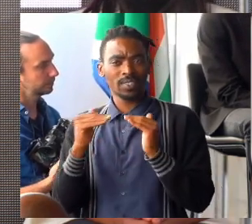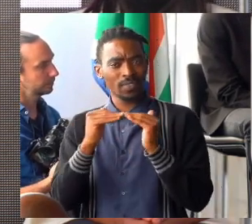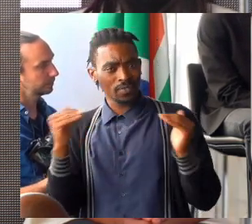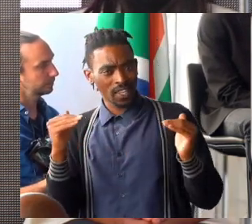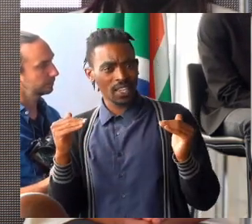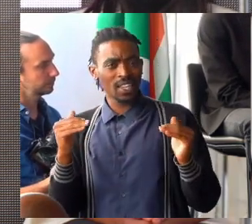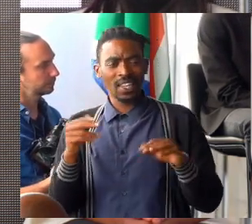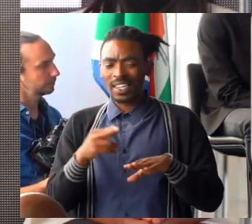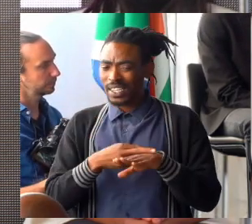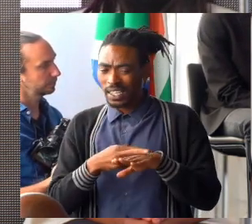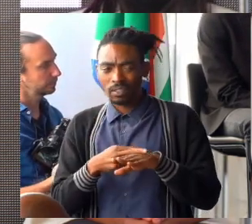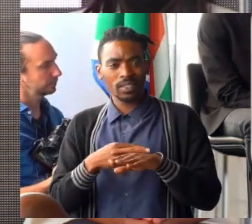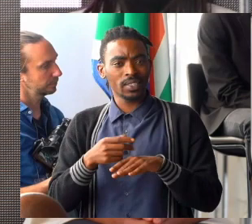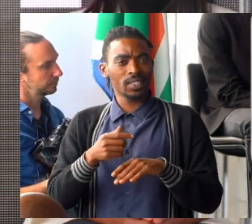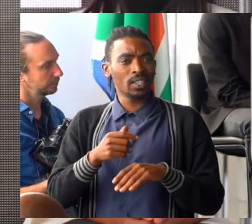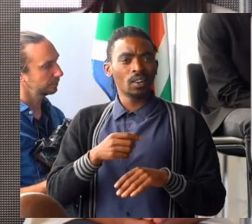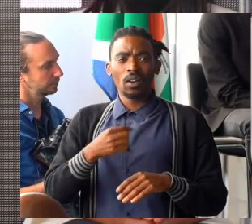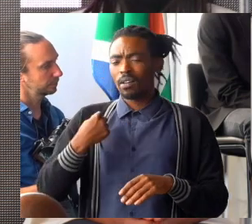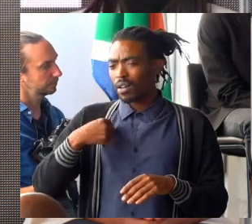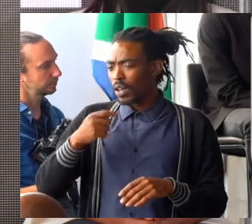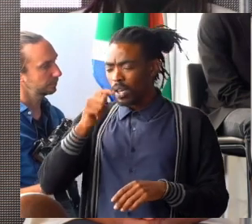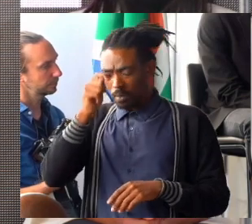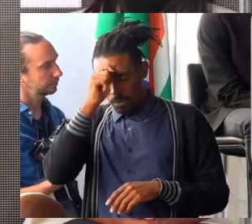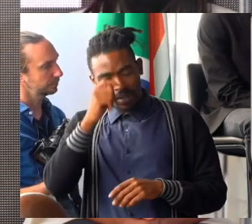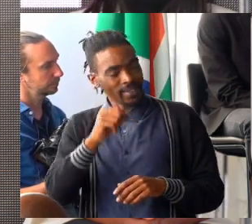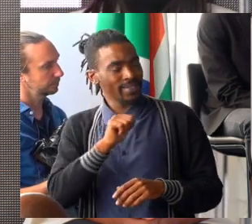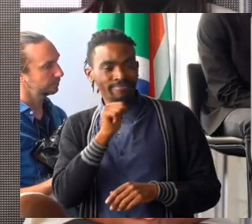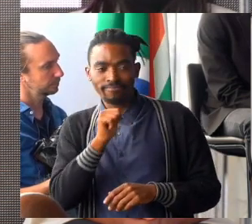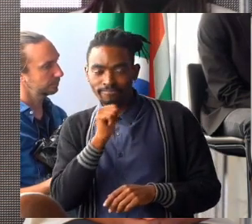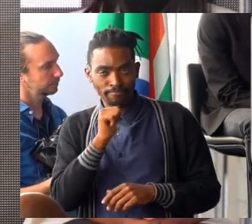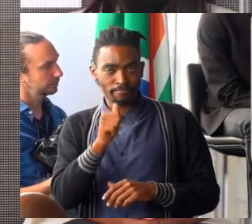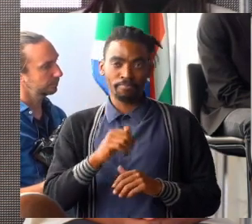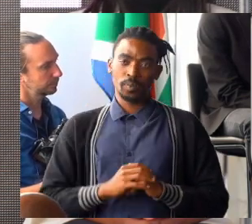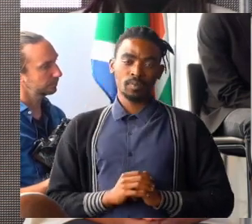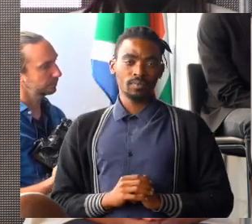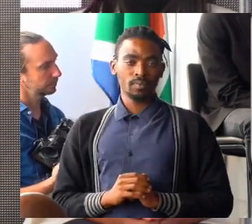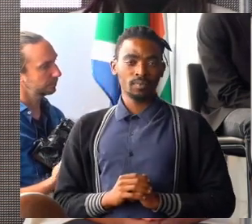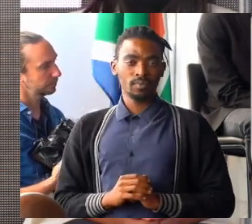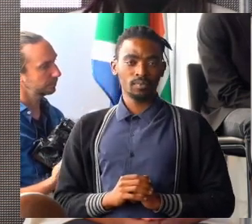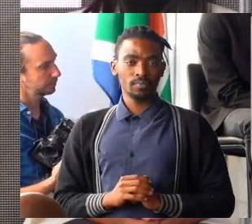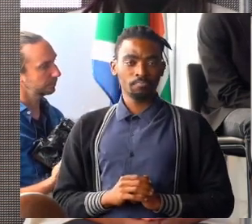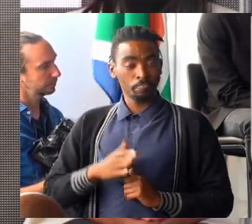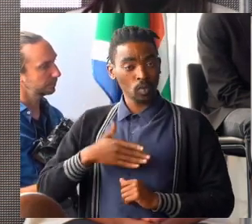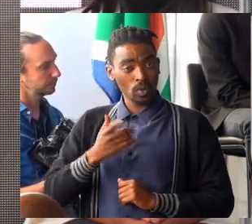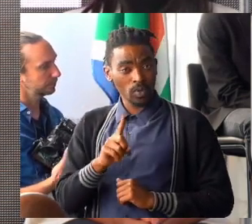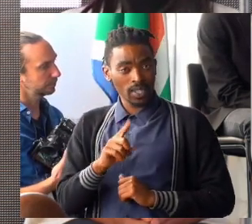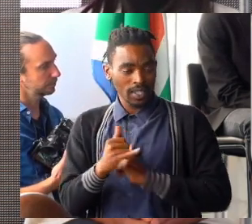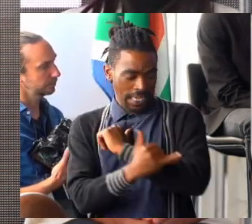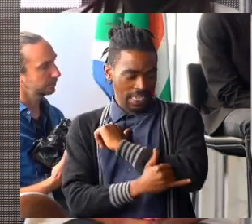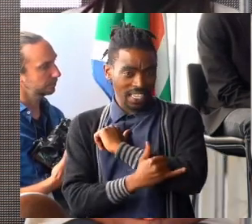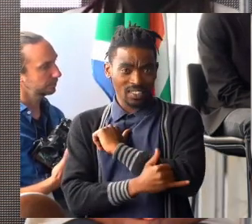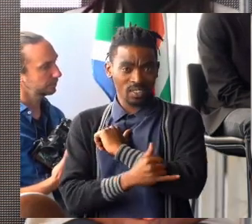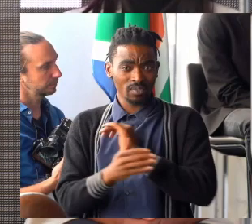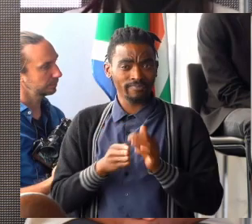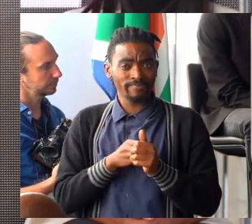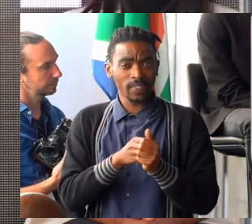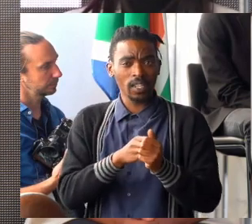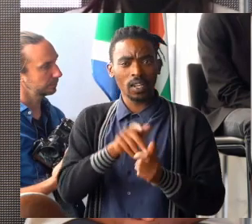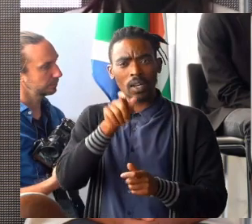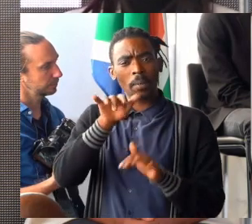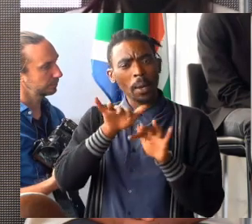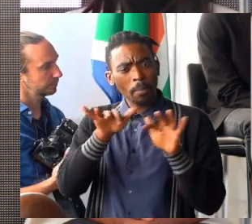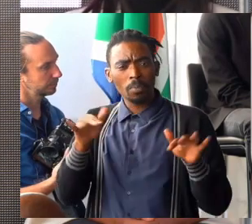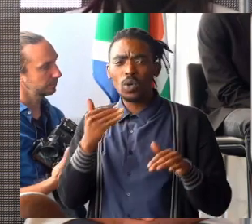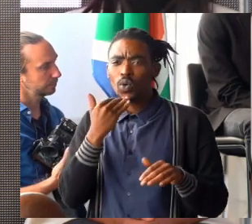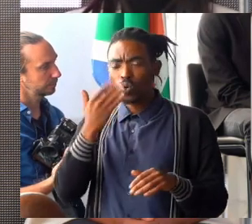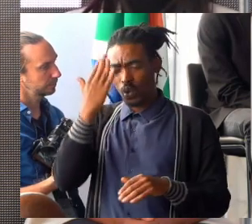race, gender, or disability do not determine who succeeds in life and who doesn't. We want a country that is governed by the rule of law, where life is